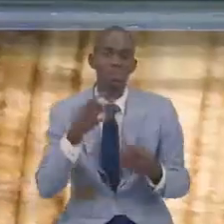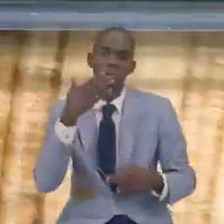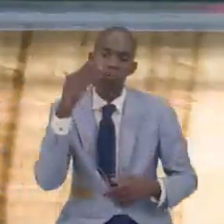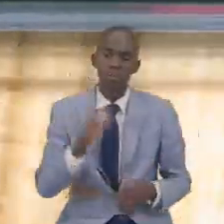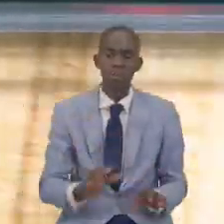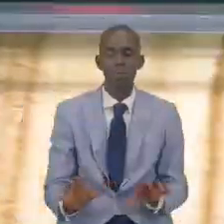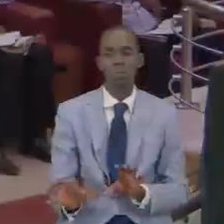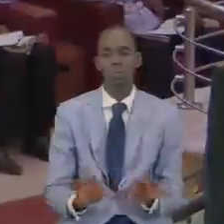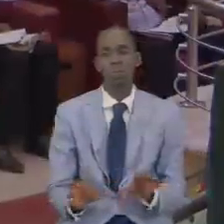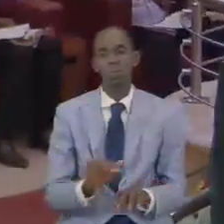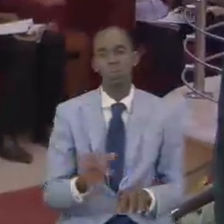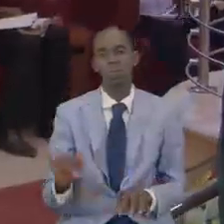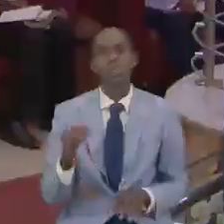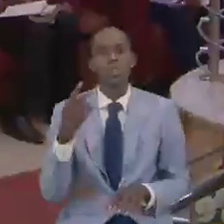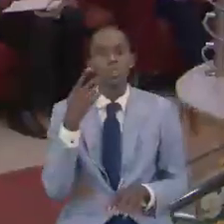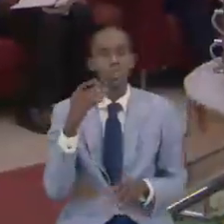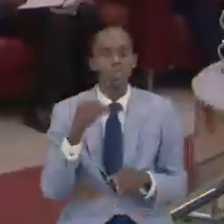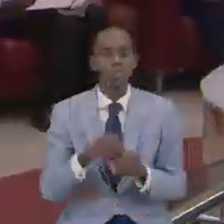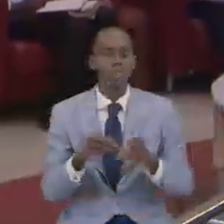in